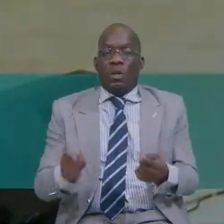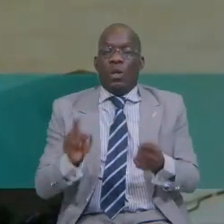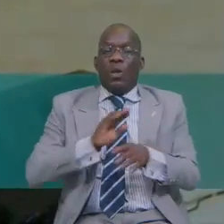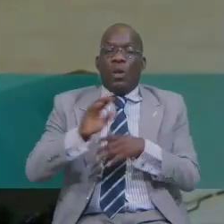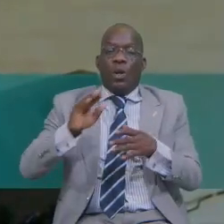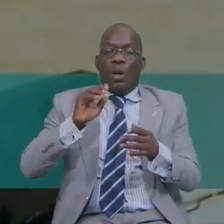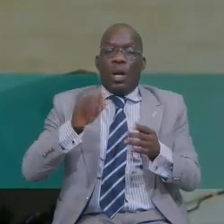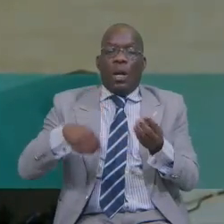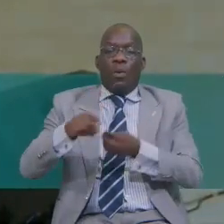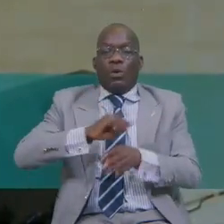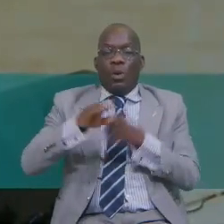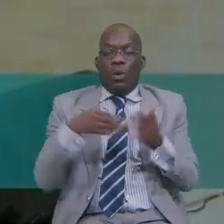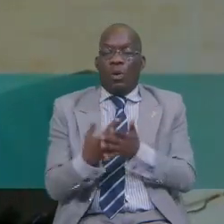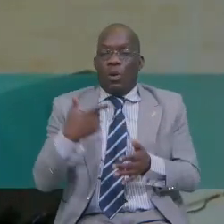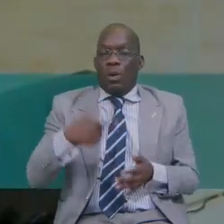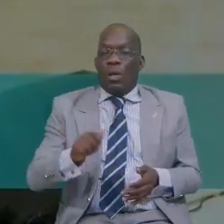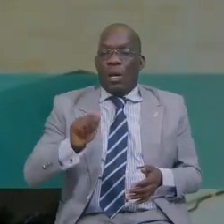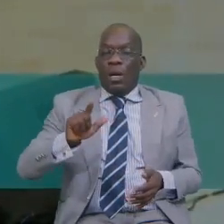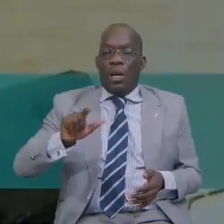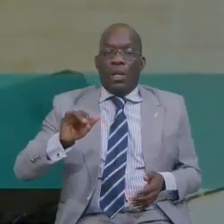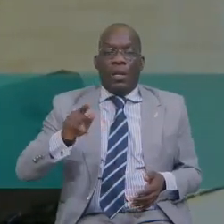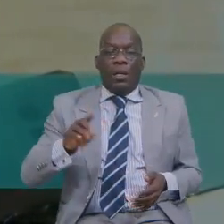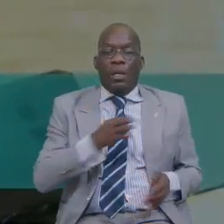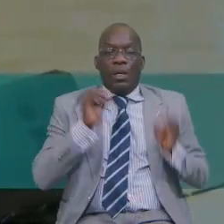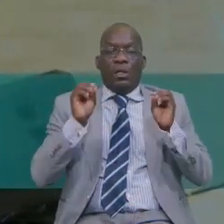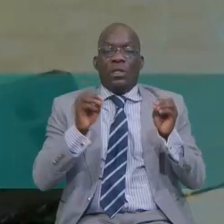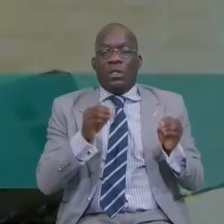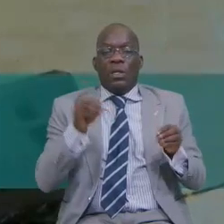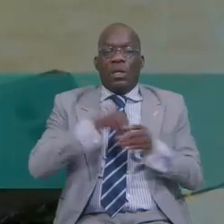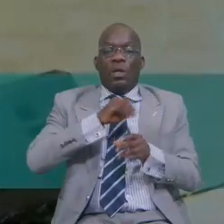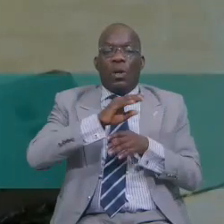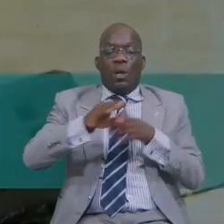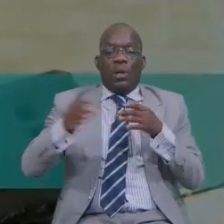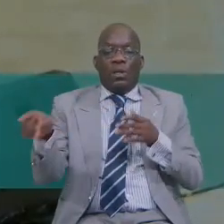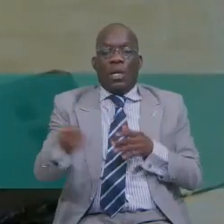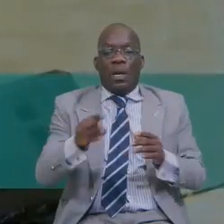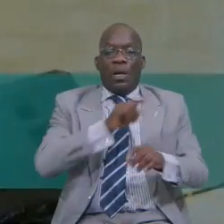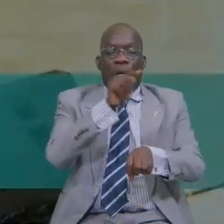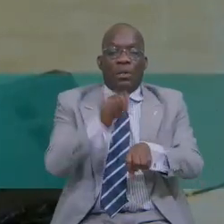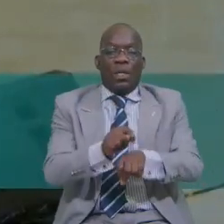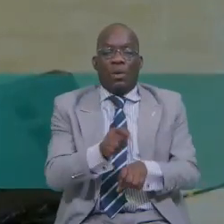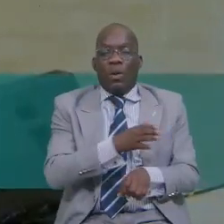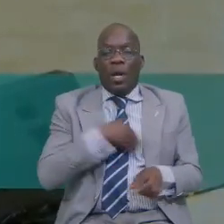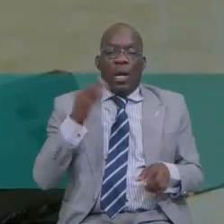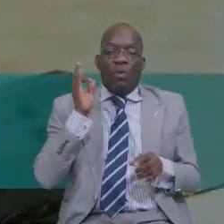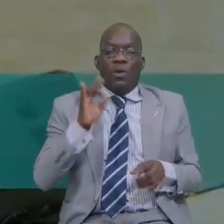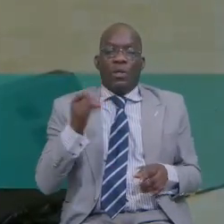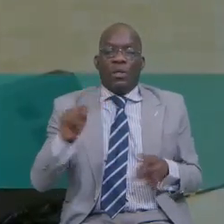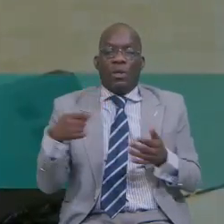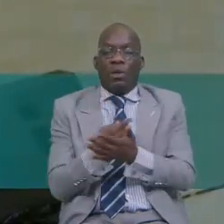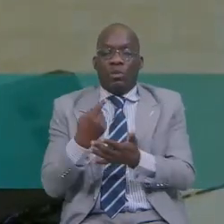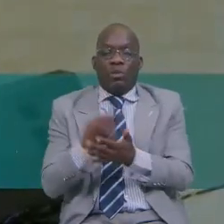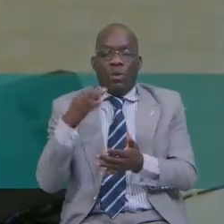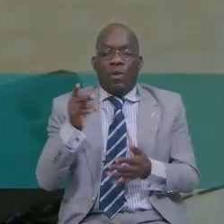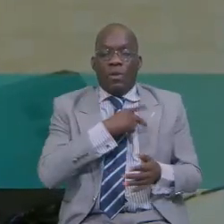kingdom, preaching and healing all manner of sickness and all manner of disease